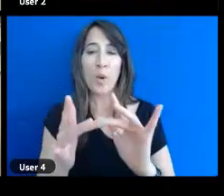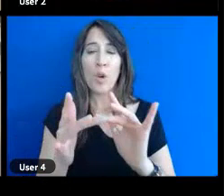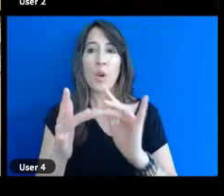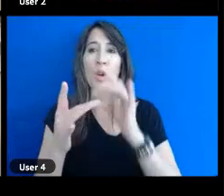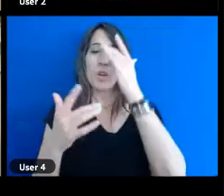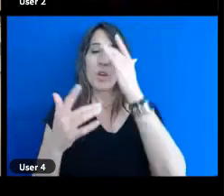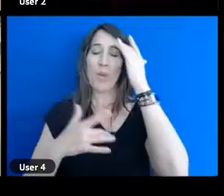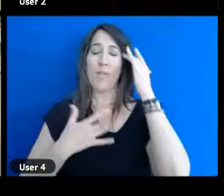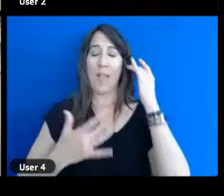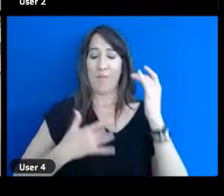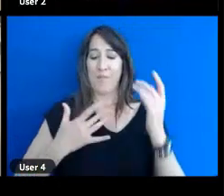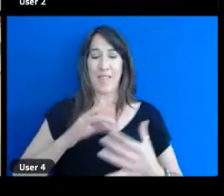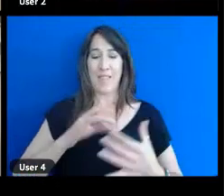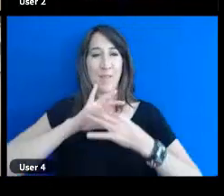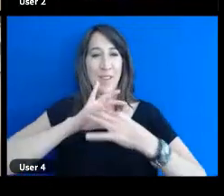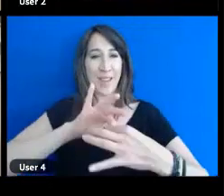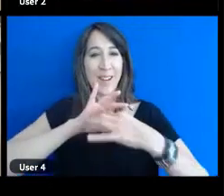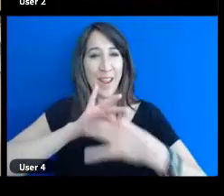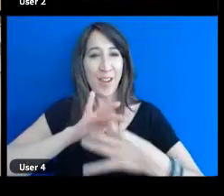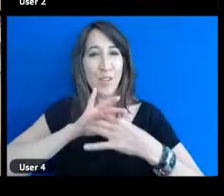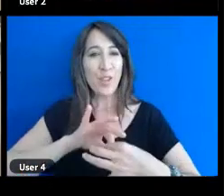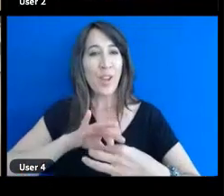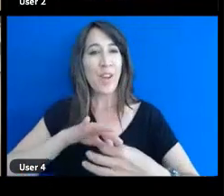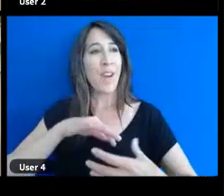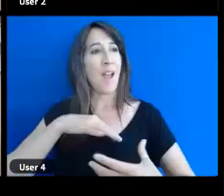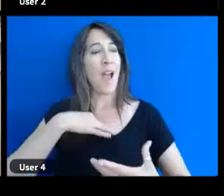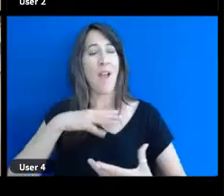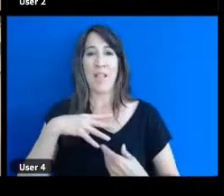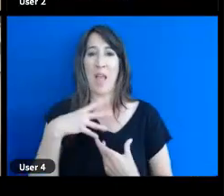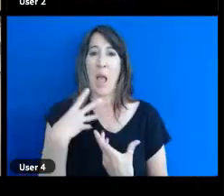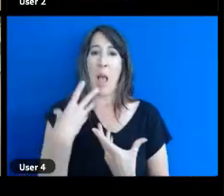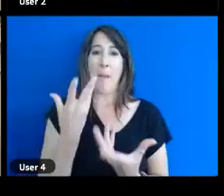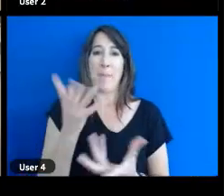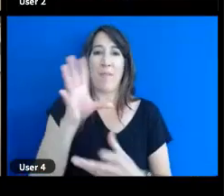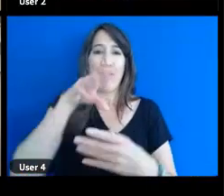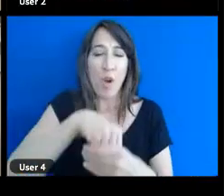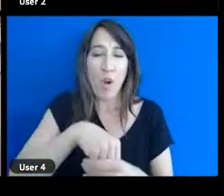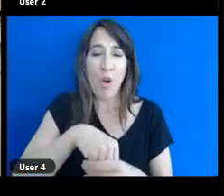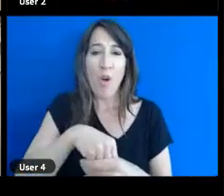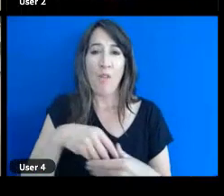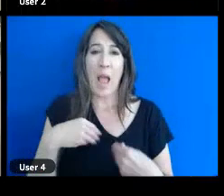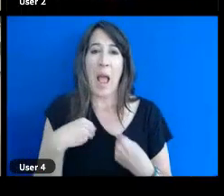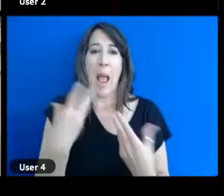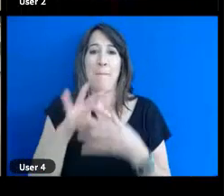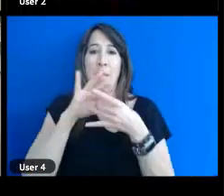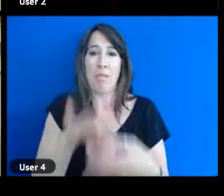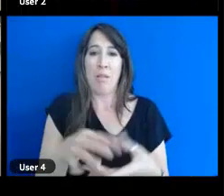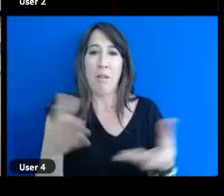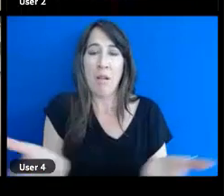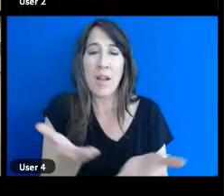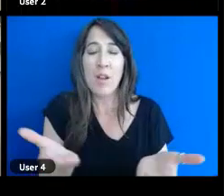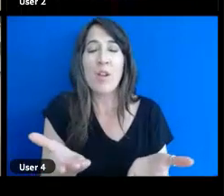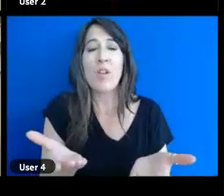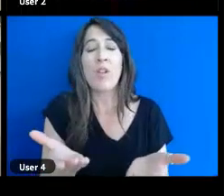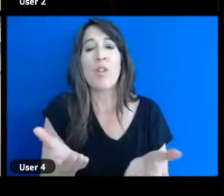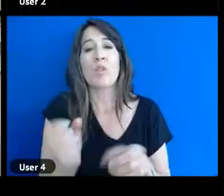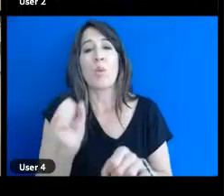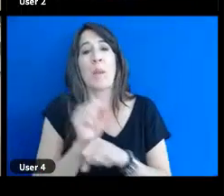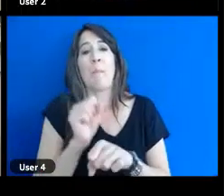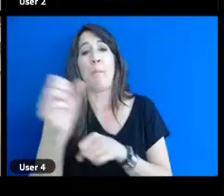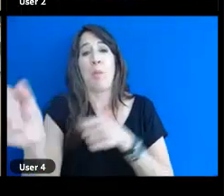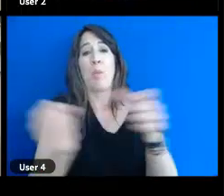They work because of social networks. They work to have a sense of connection and belonging, and that they're contributing to